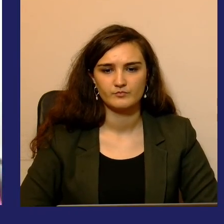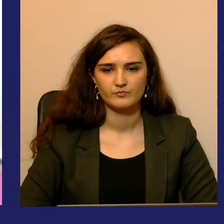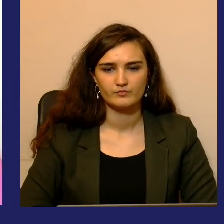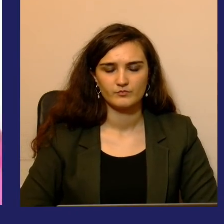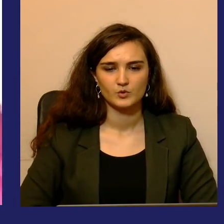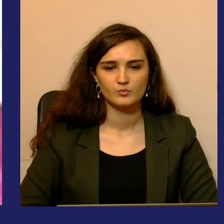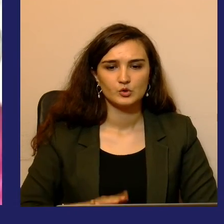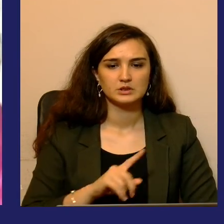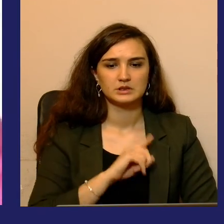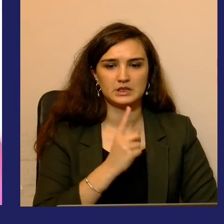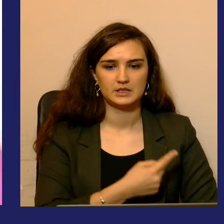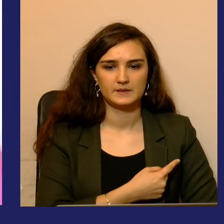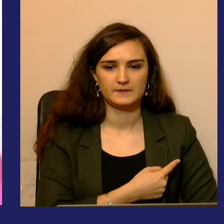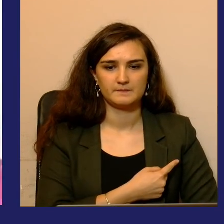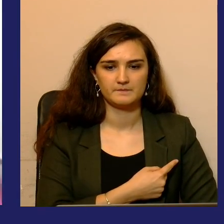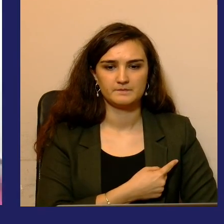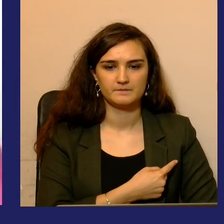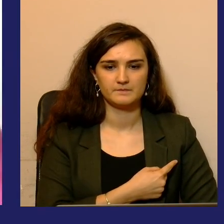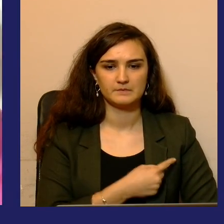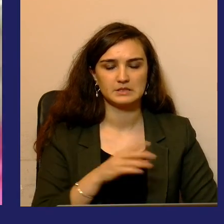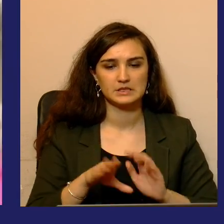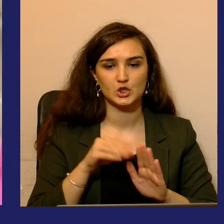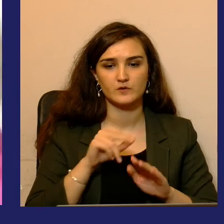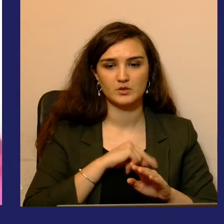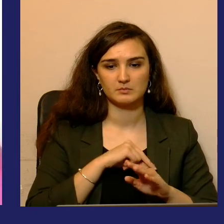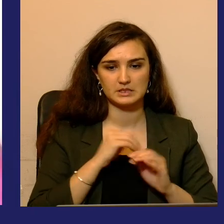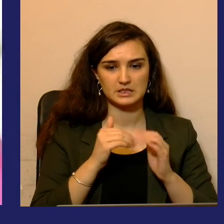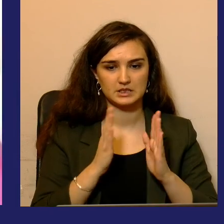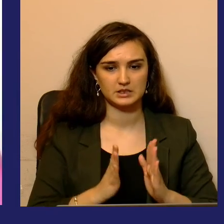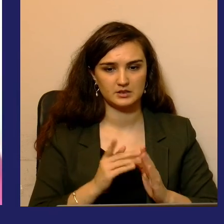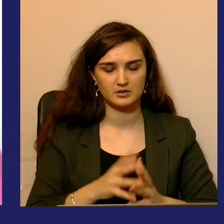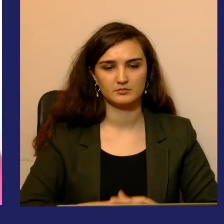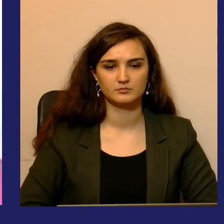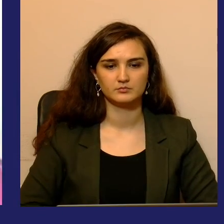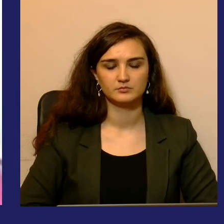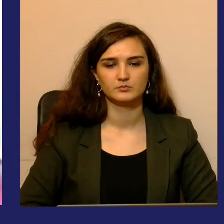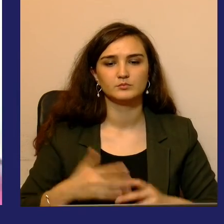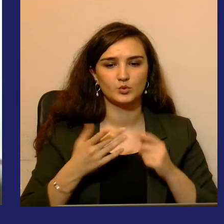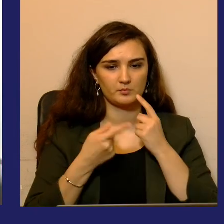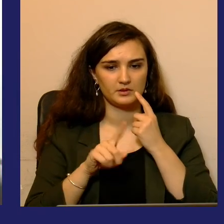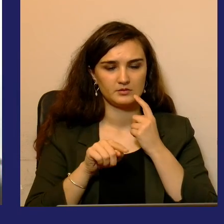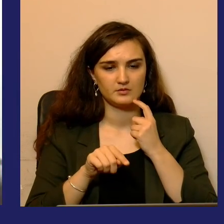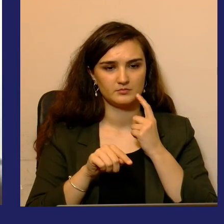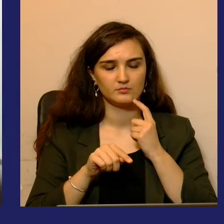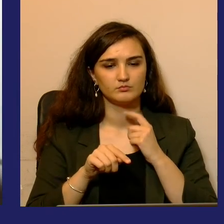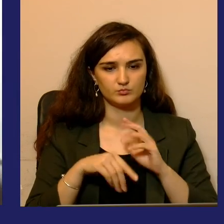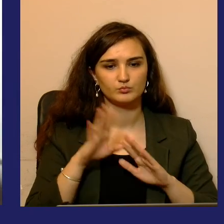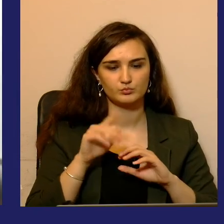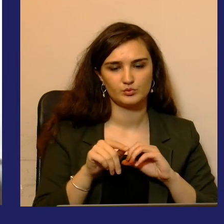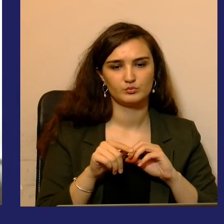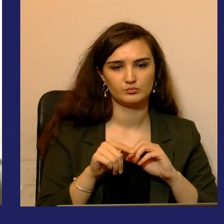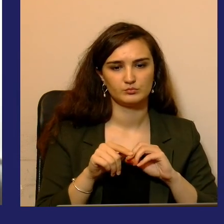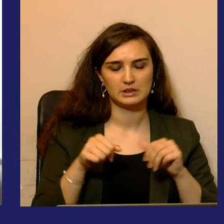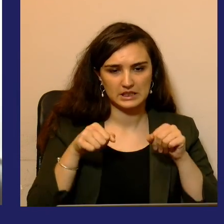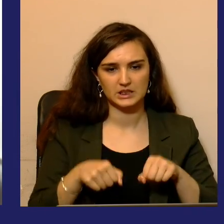electoral authority that will be quick to certify its victories, right? That's what you would think